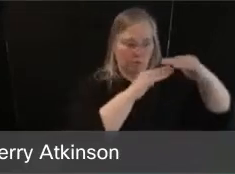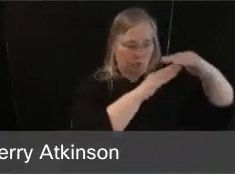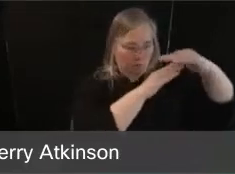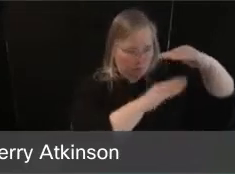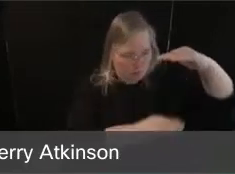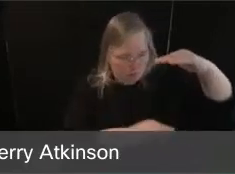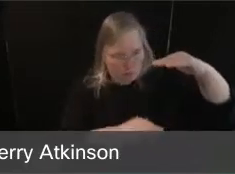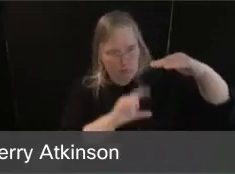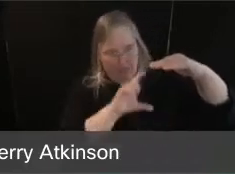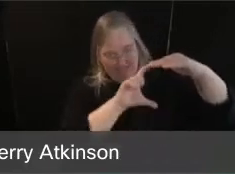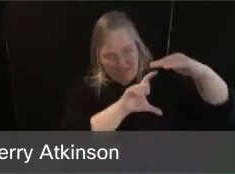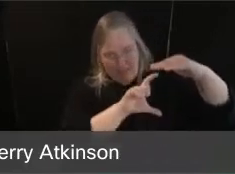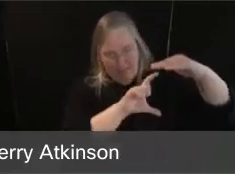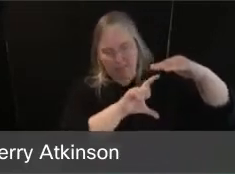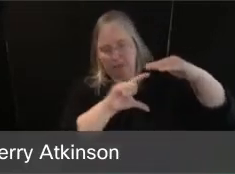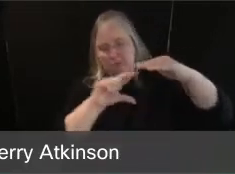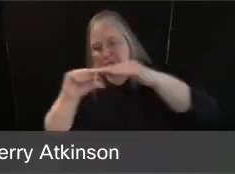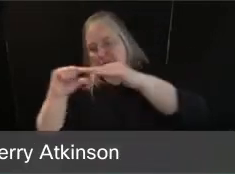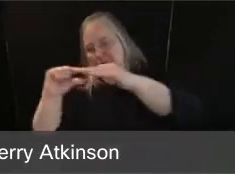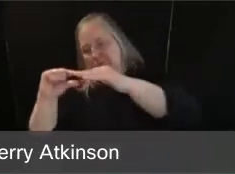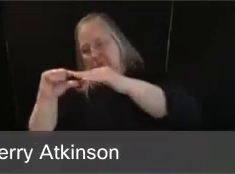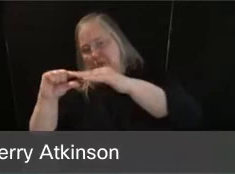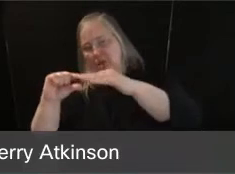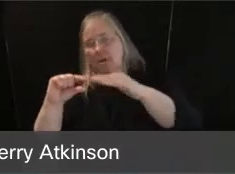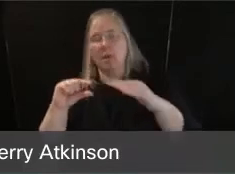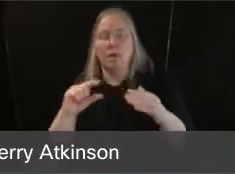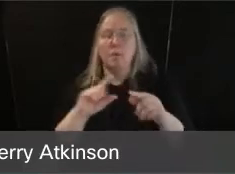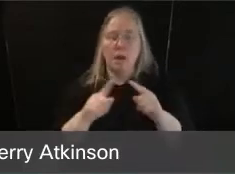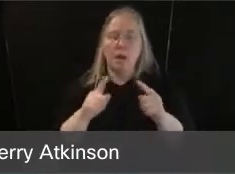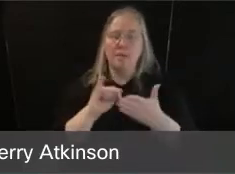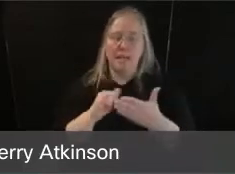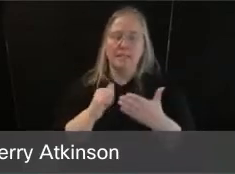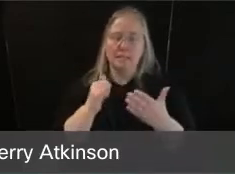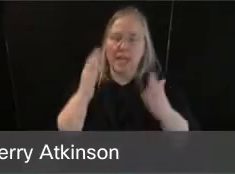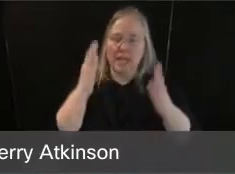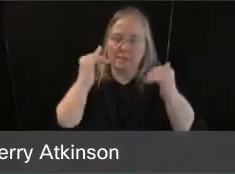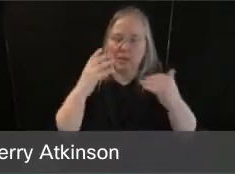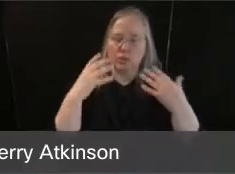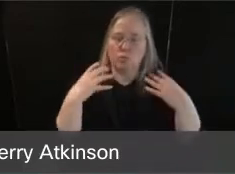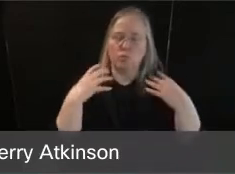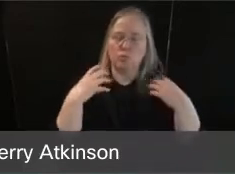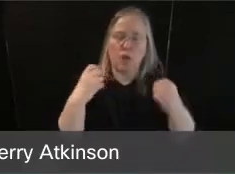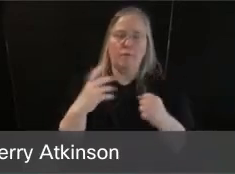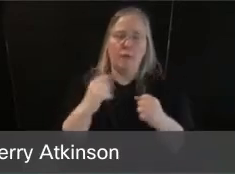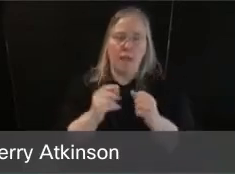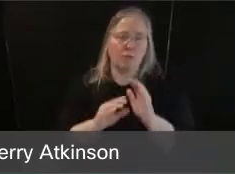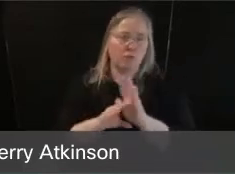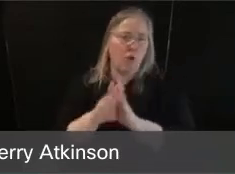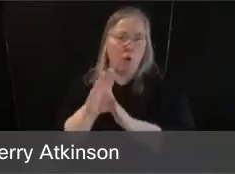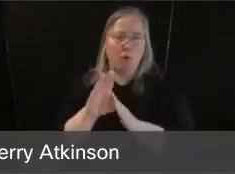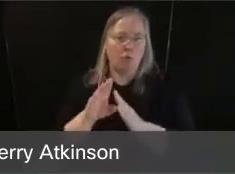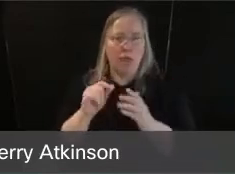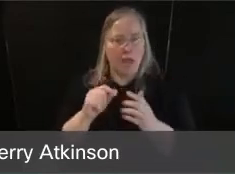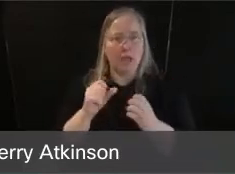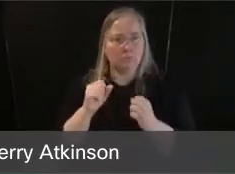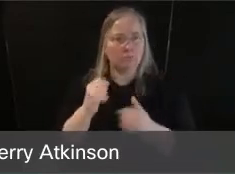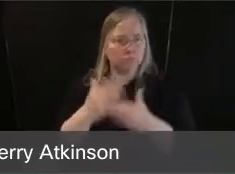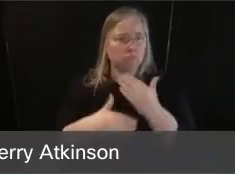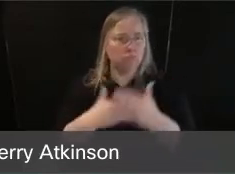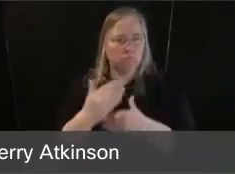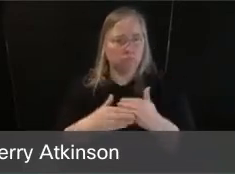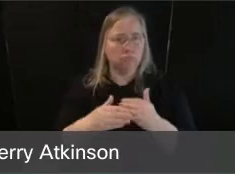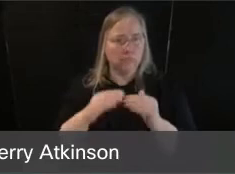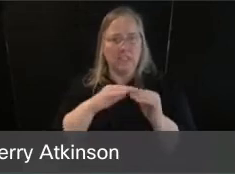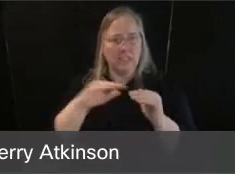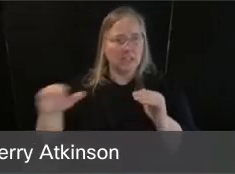expected to recover and grow sort of at a fairly solid rate going forward. And I